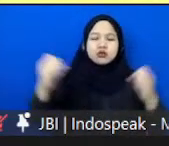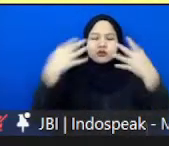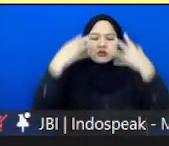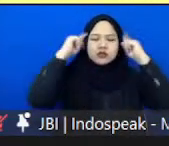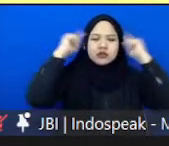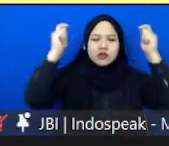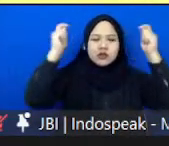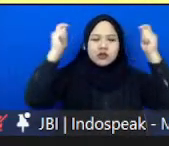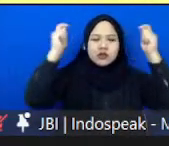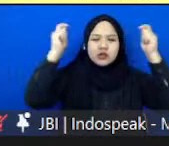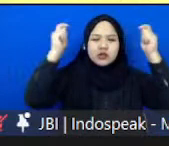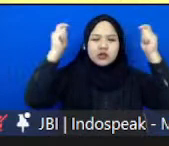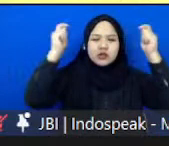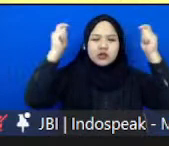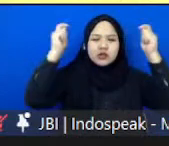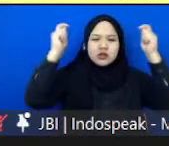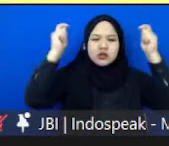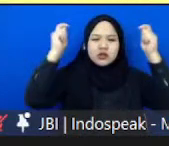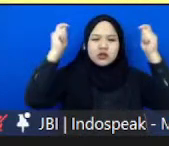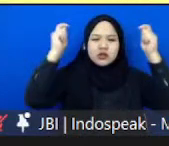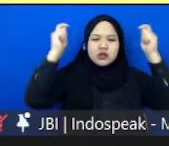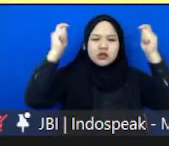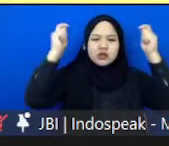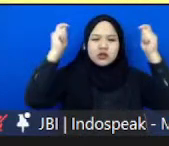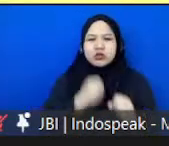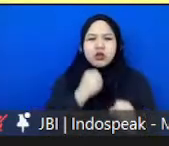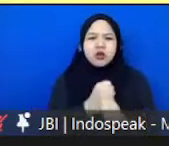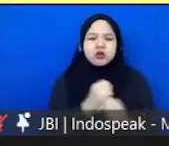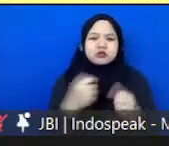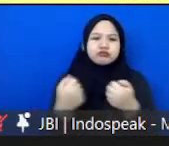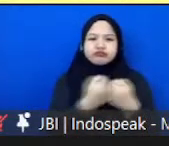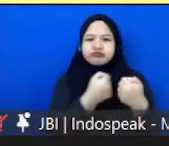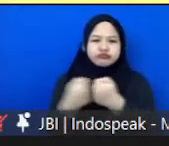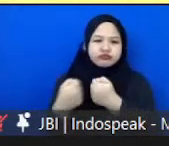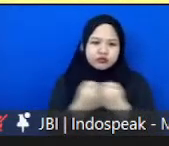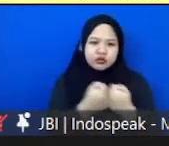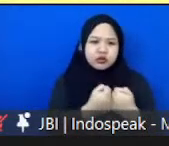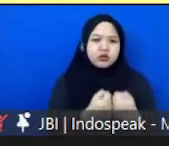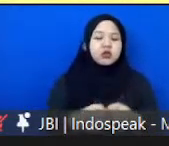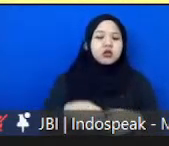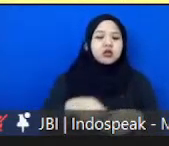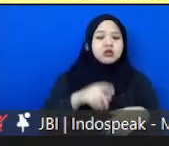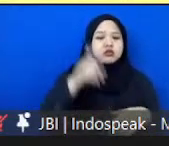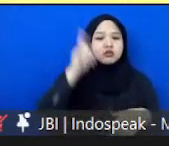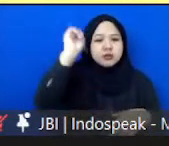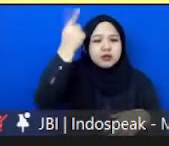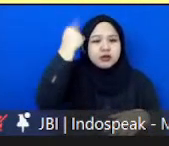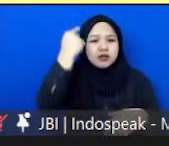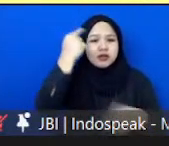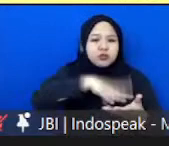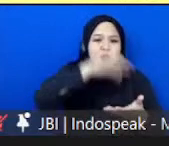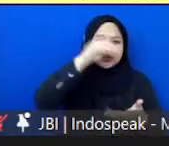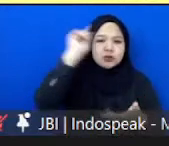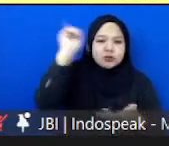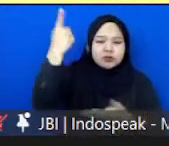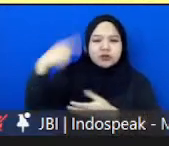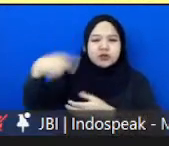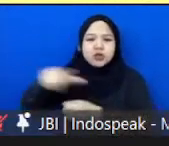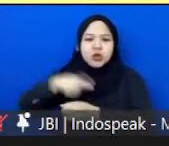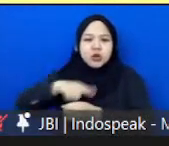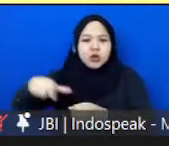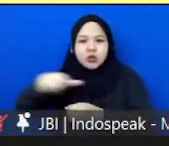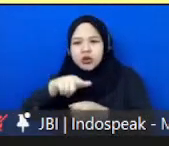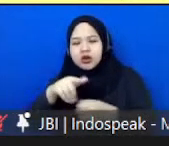the aftermath of the tsunami, local and domestic actors in Indonesia and in Aceh, consisting